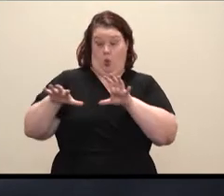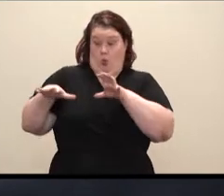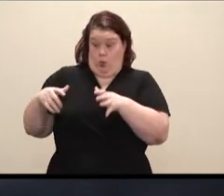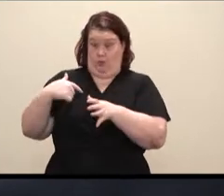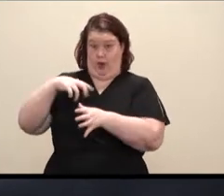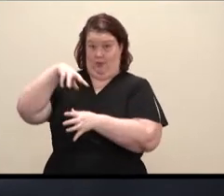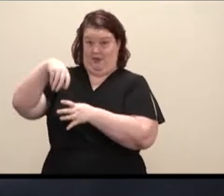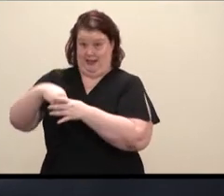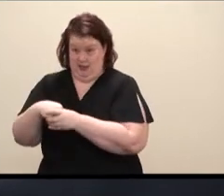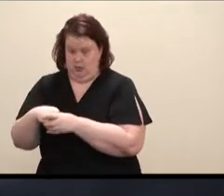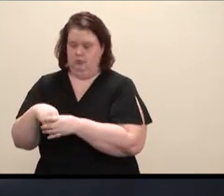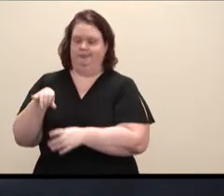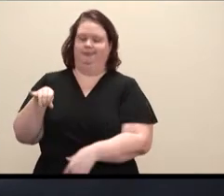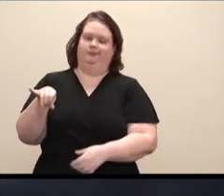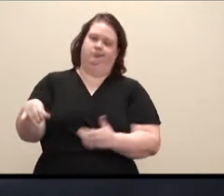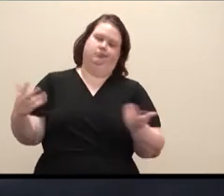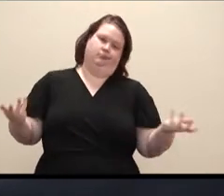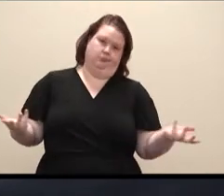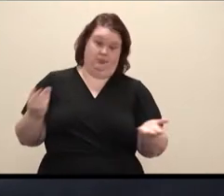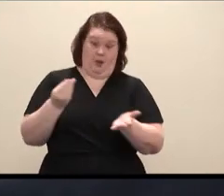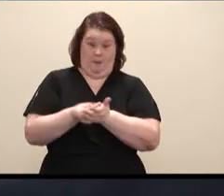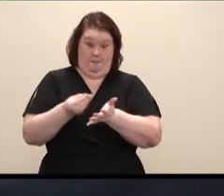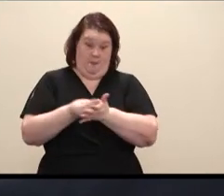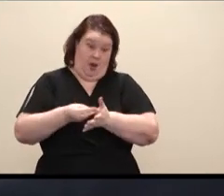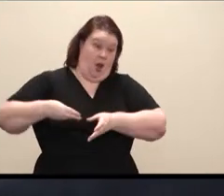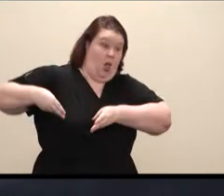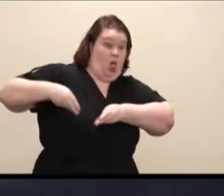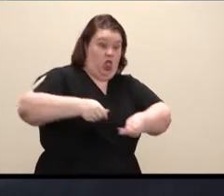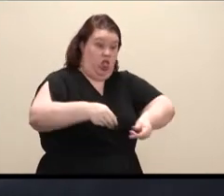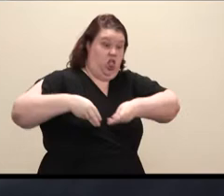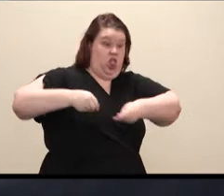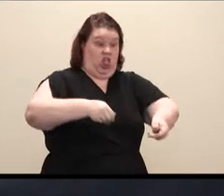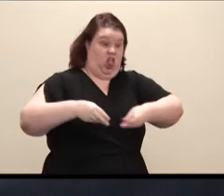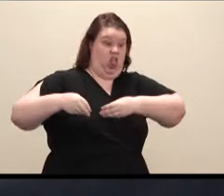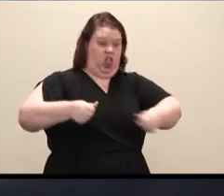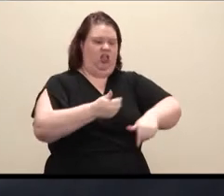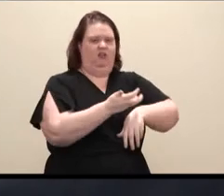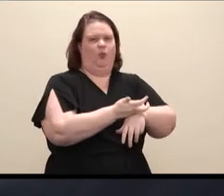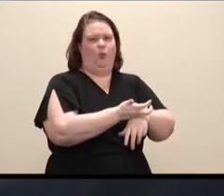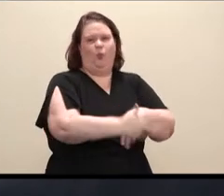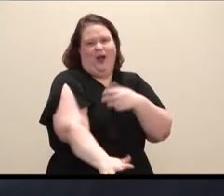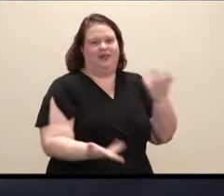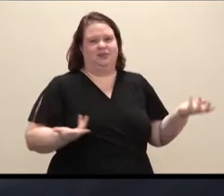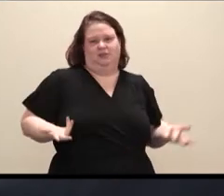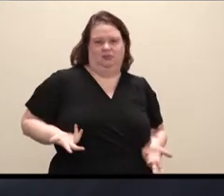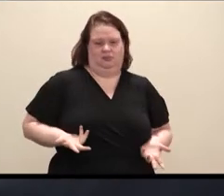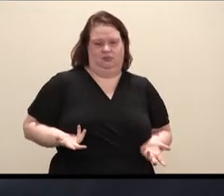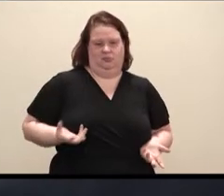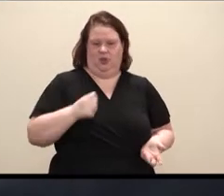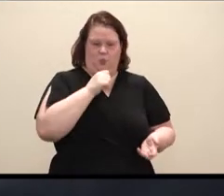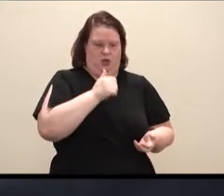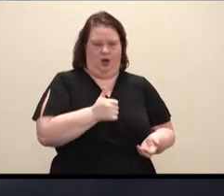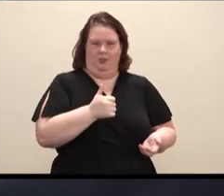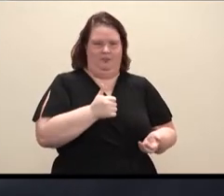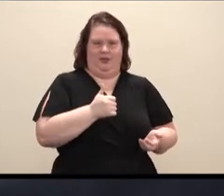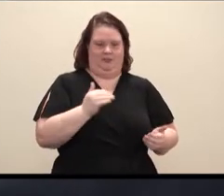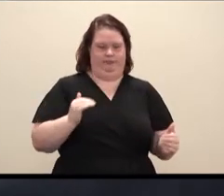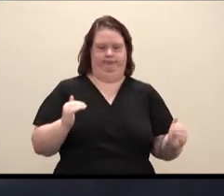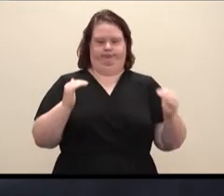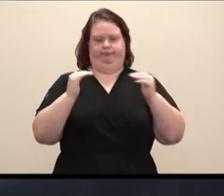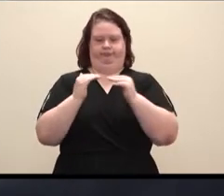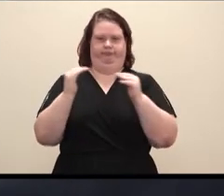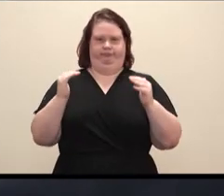that. What they say, you throwing good money behind bad money or whatever. So it was going to be a total waste of time. And it seemed like